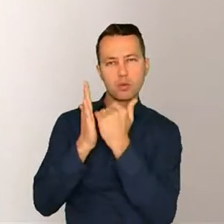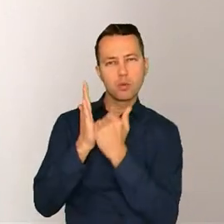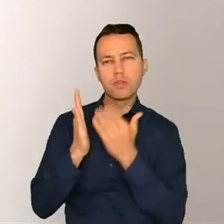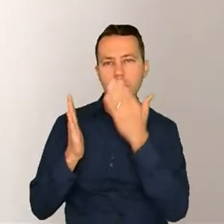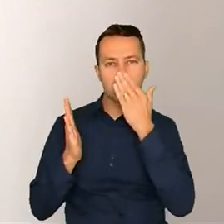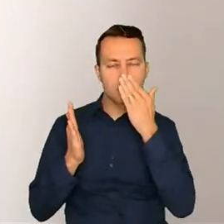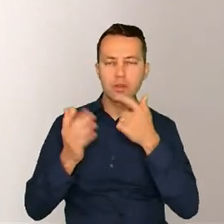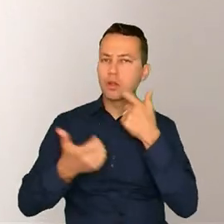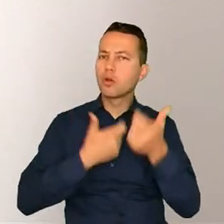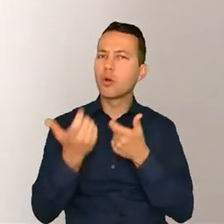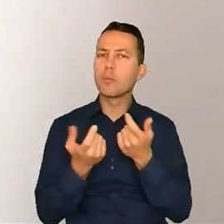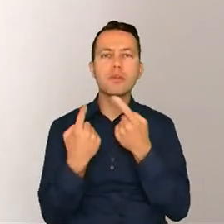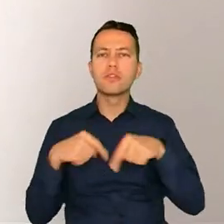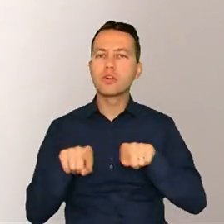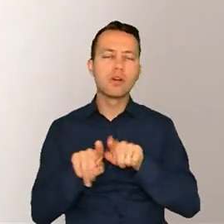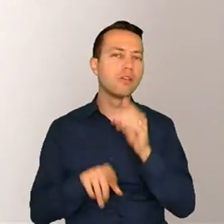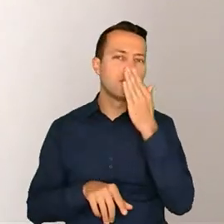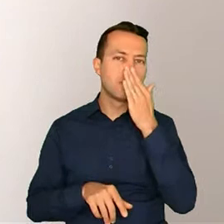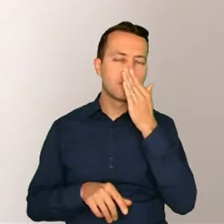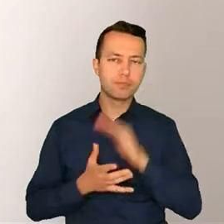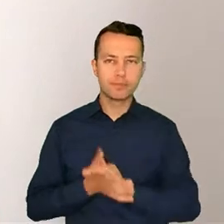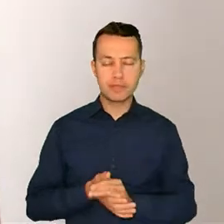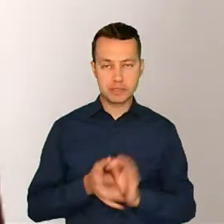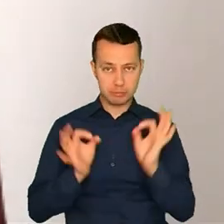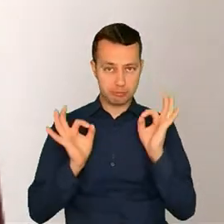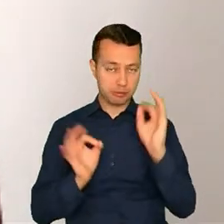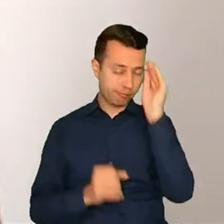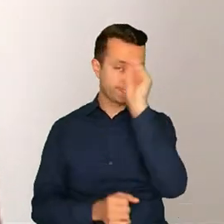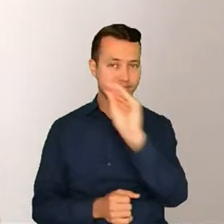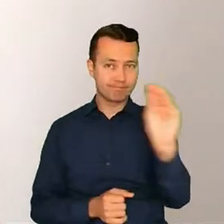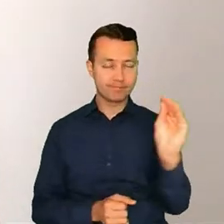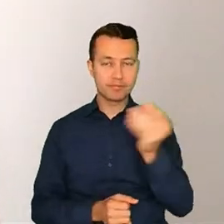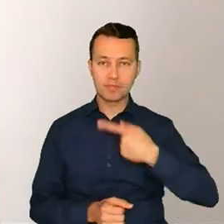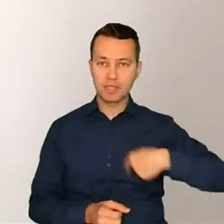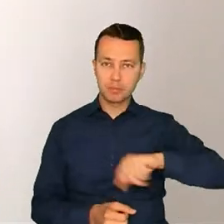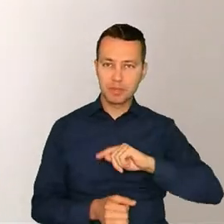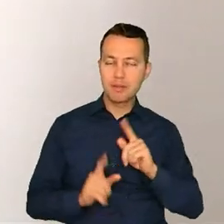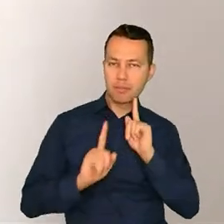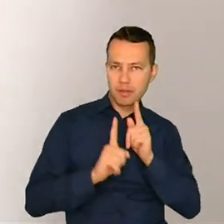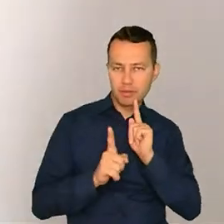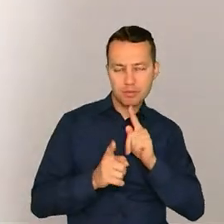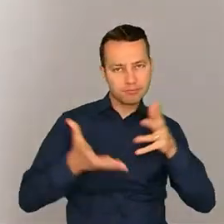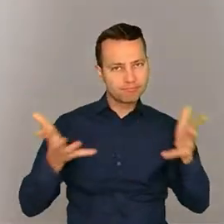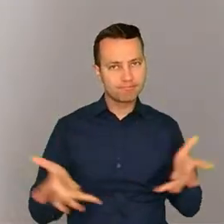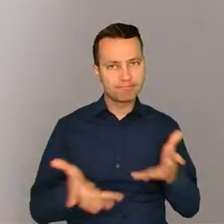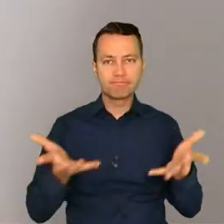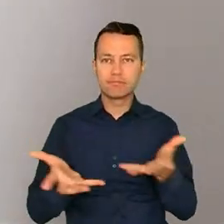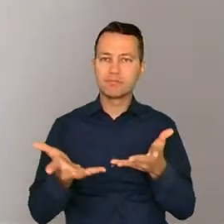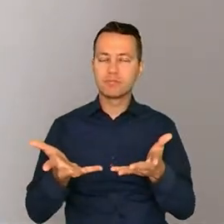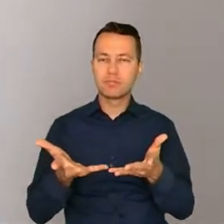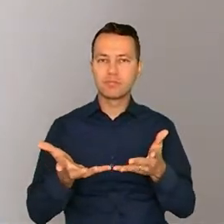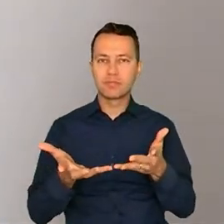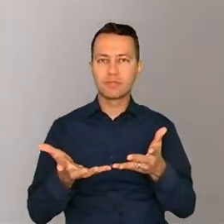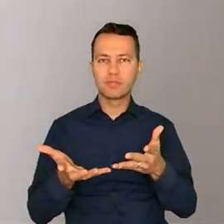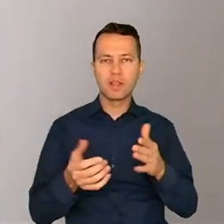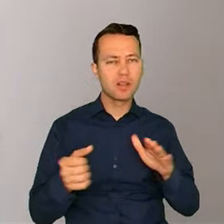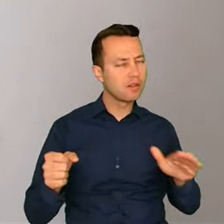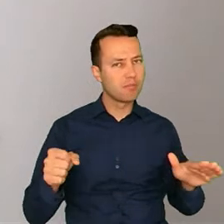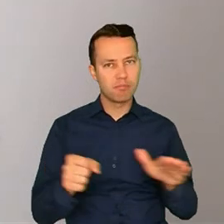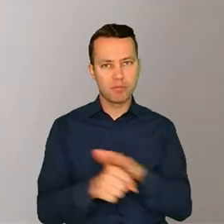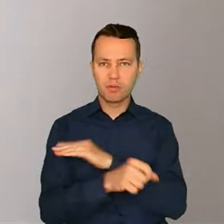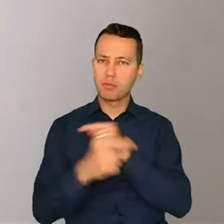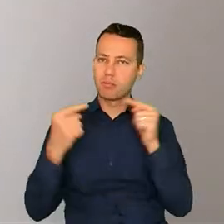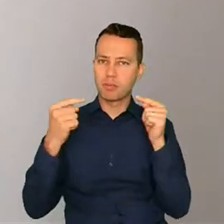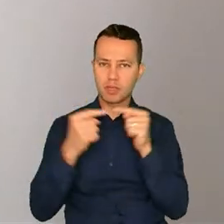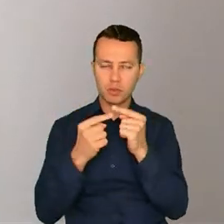our recommendations under OECD instruments fully align with those of the UNGPs. So Ms. Faracik already did a